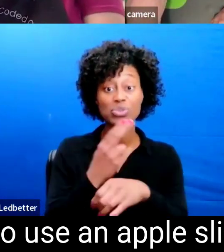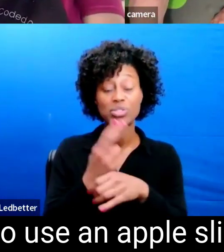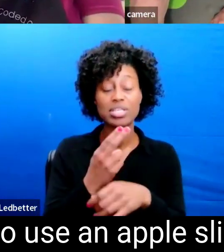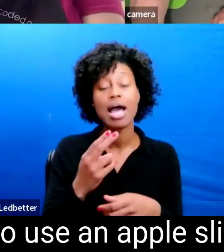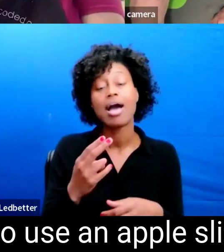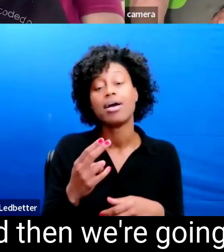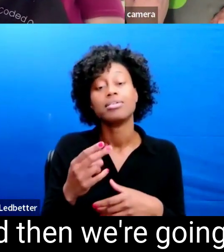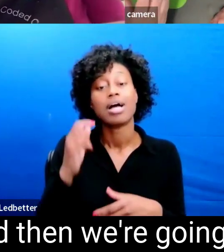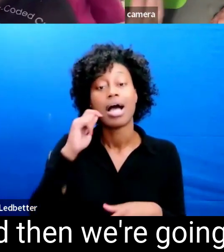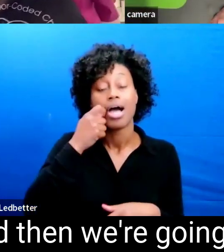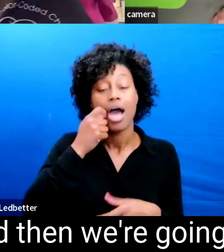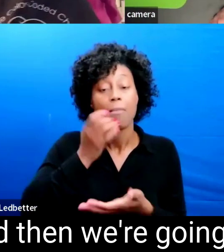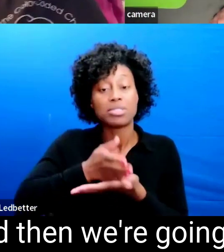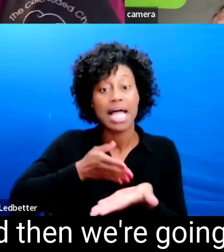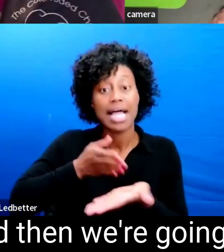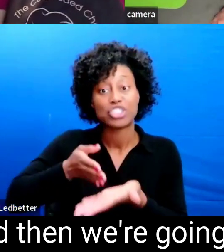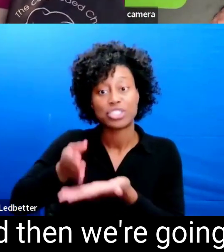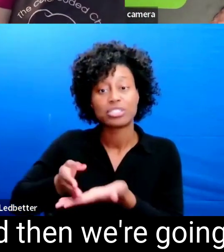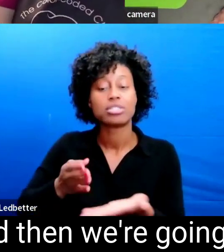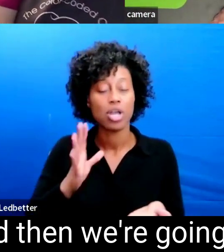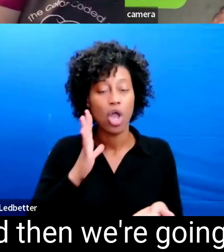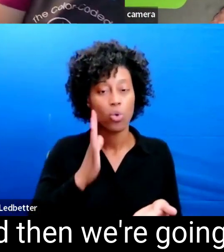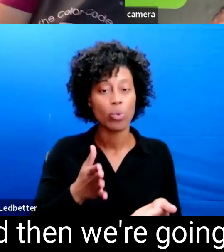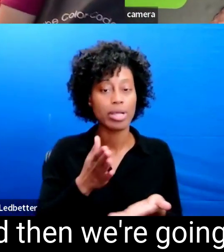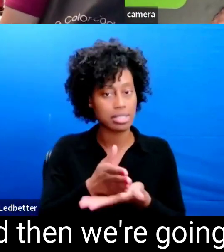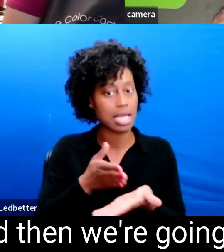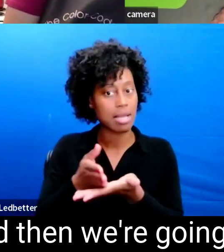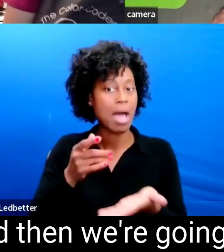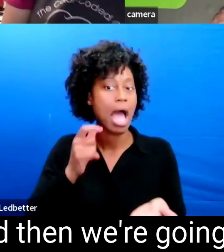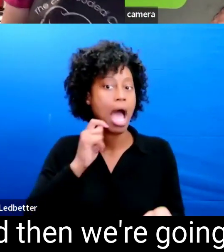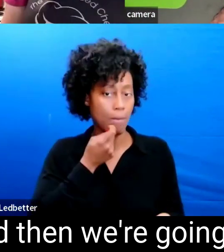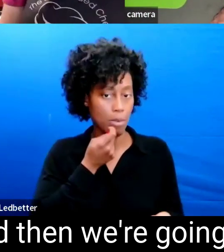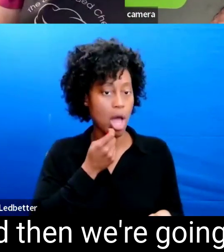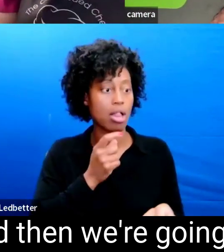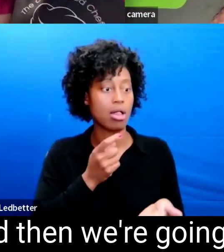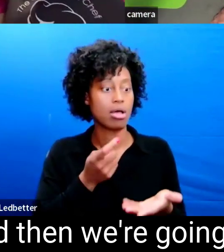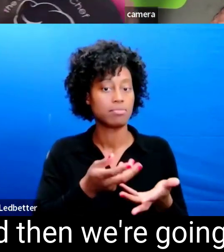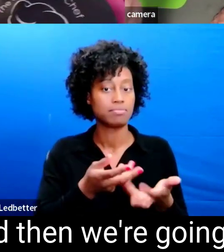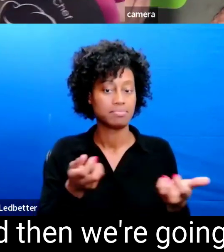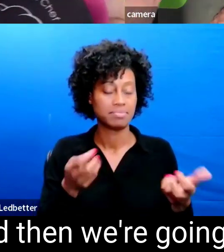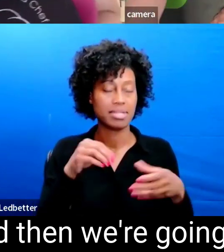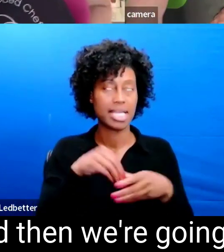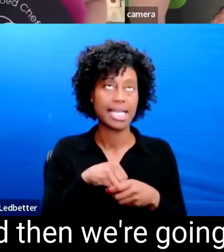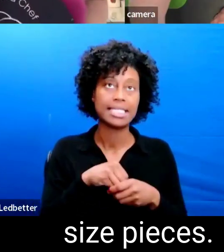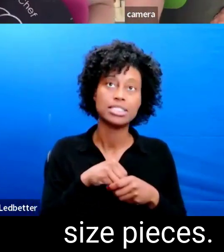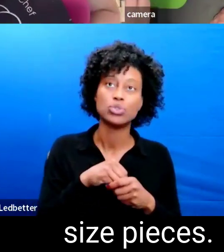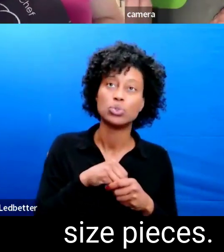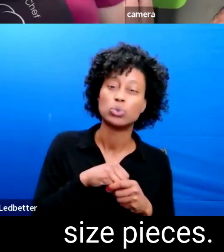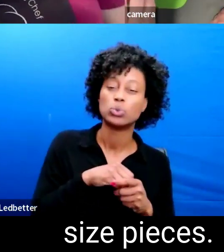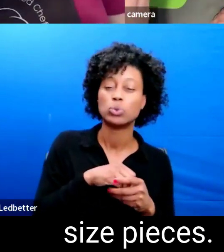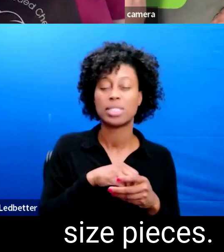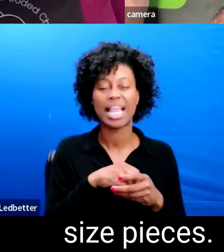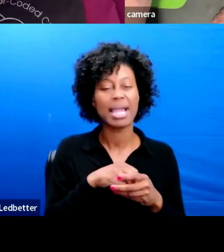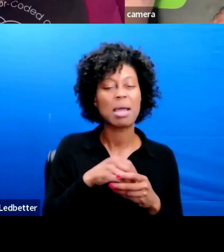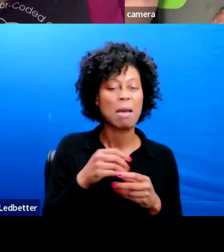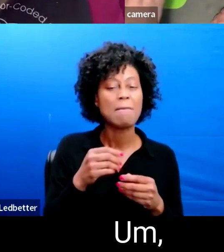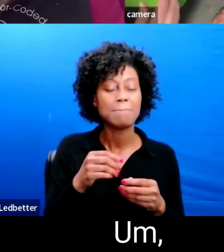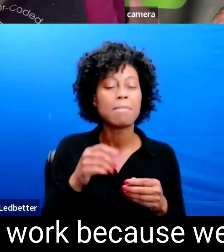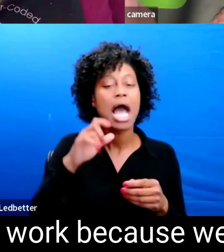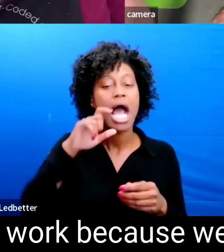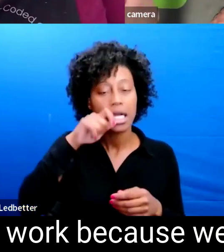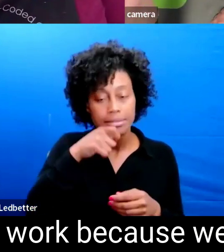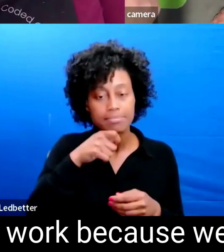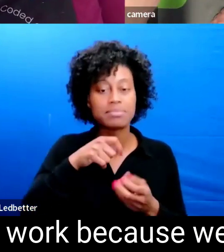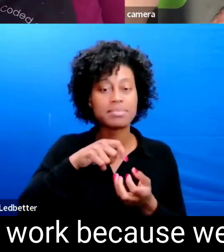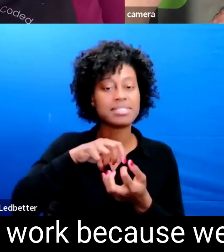we're going to slice our apple, and then we're going to cut it into bite-sized pieces.